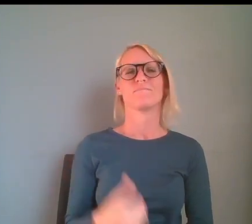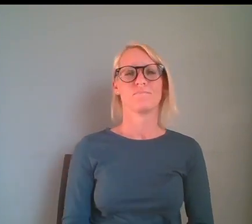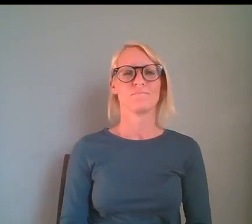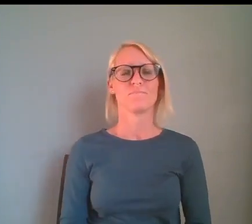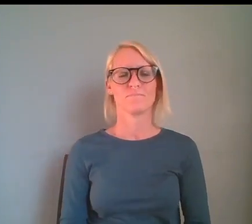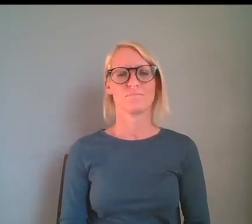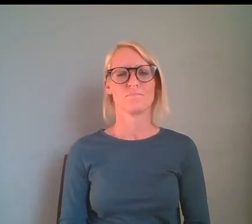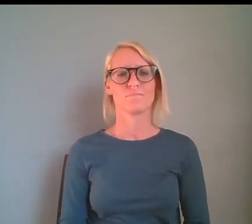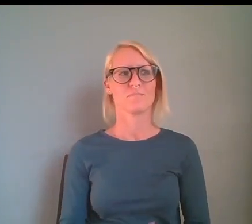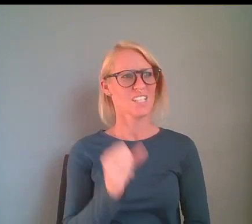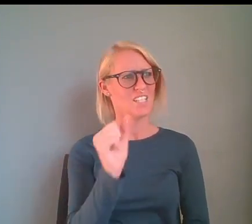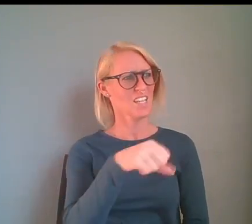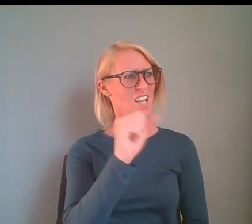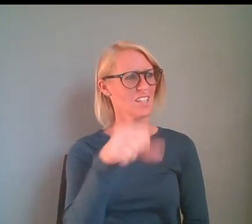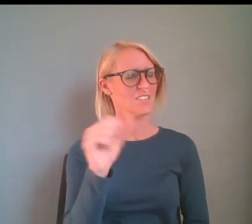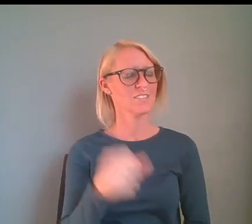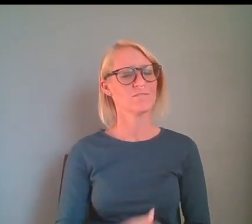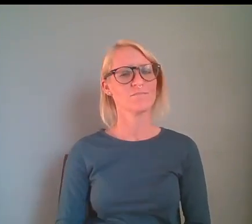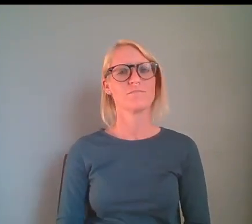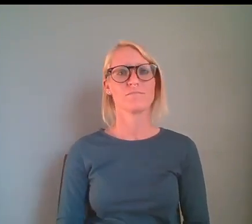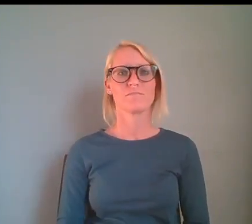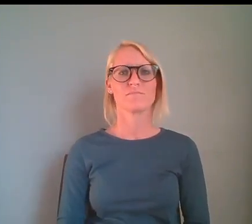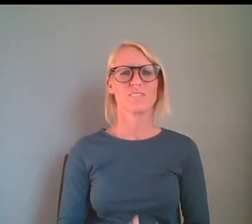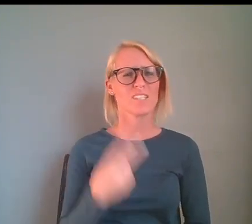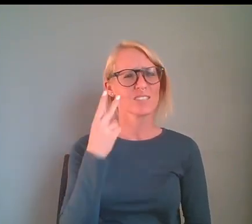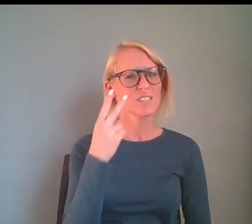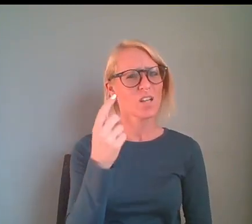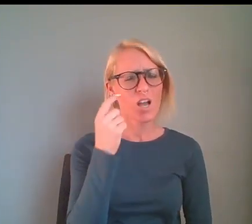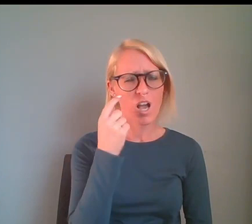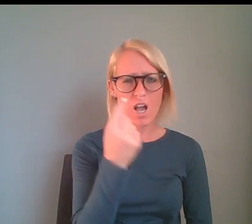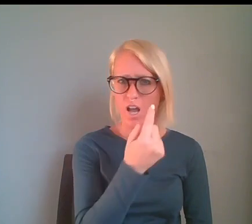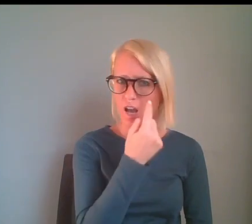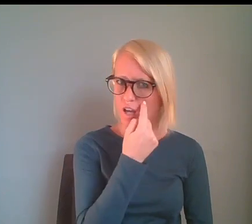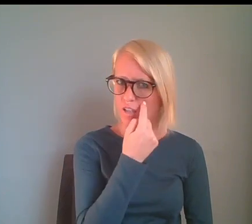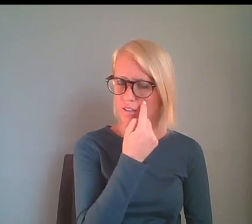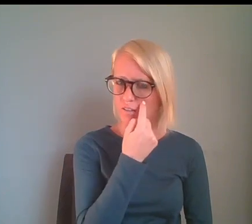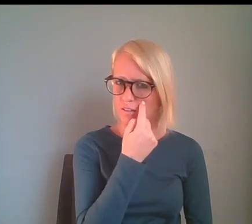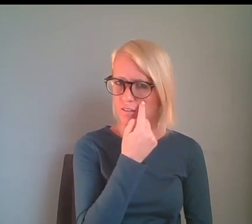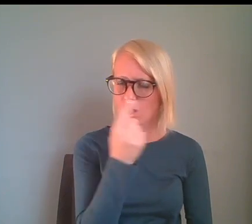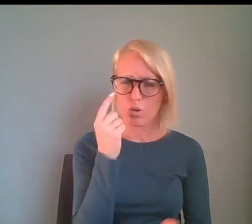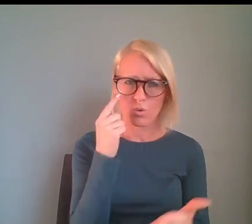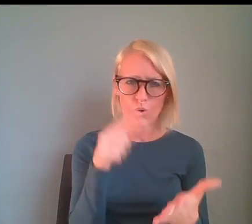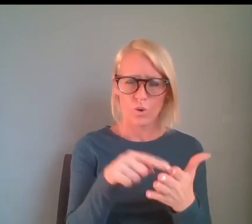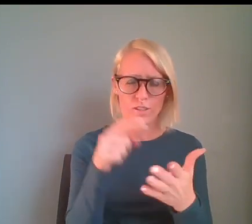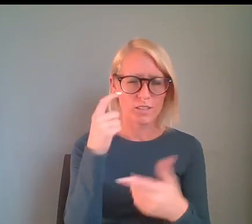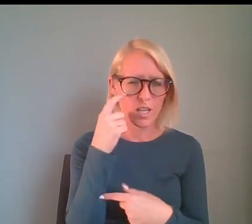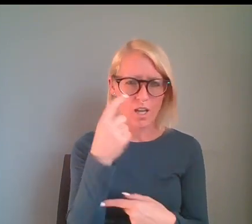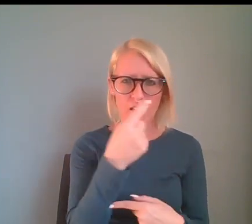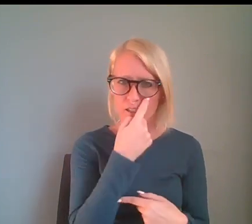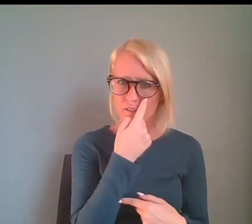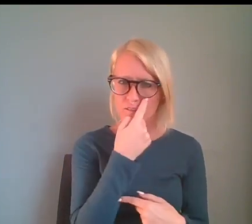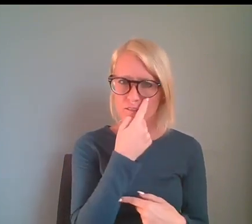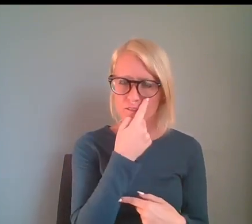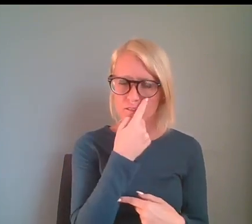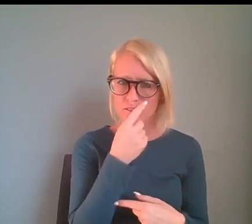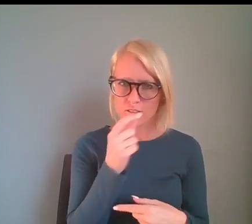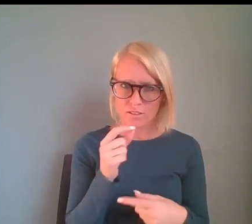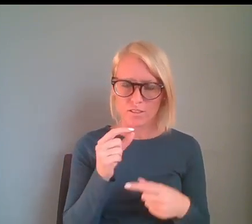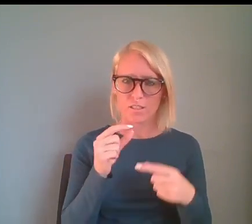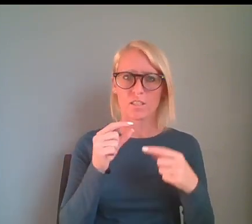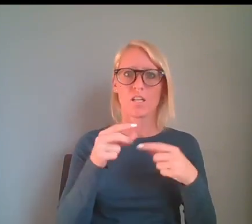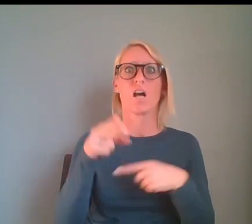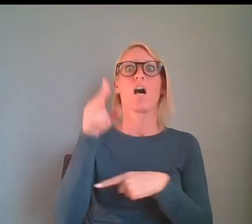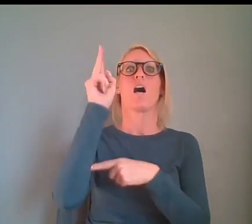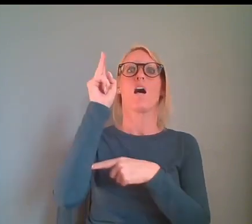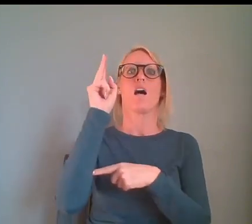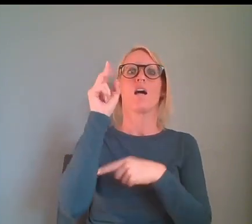So check out where I have the eyes, because almost everybody will put the eyes pretty high, and they'll make little